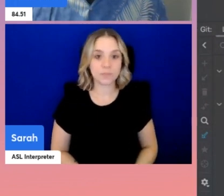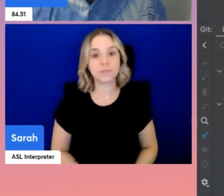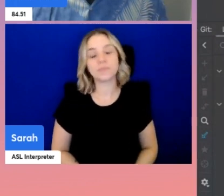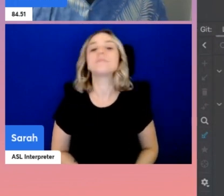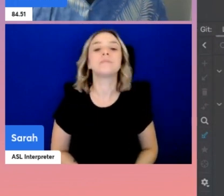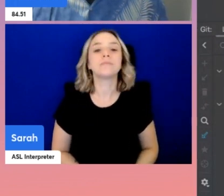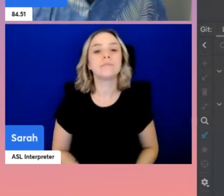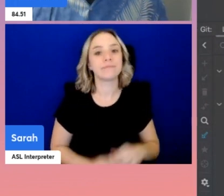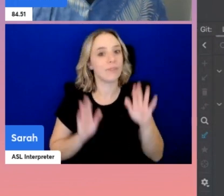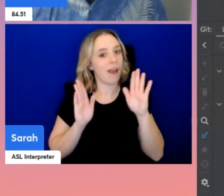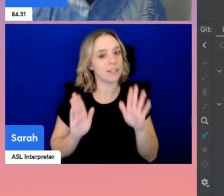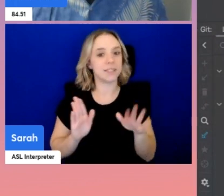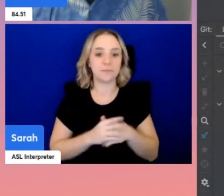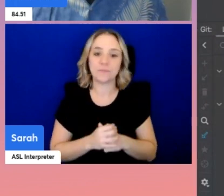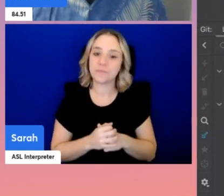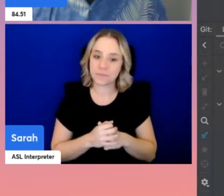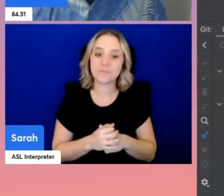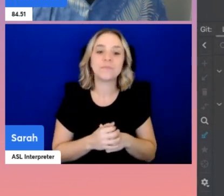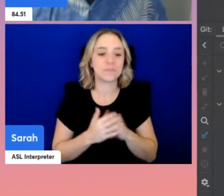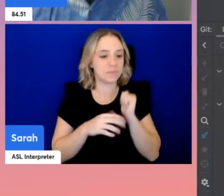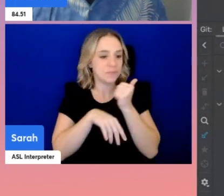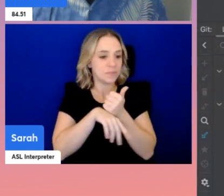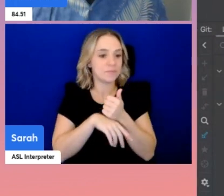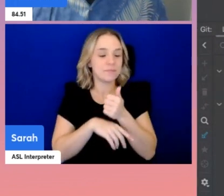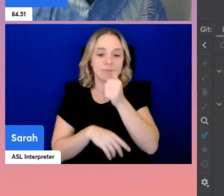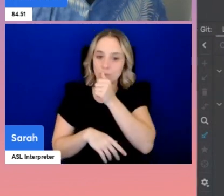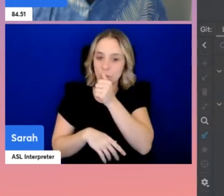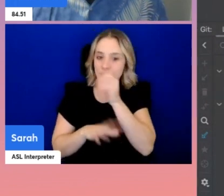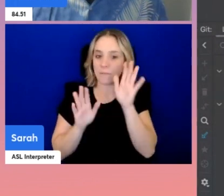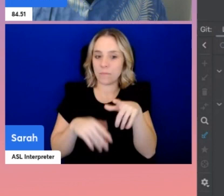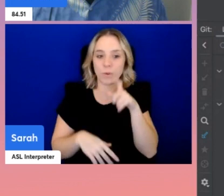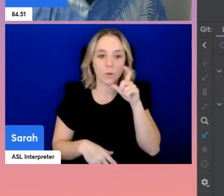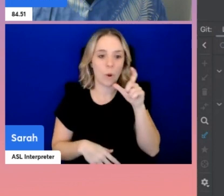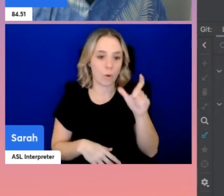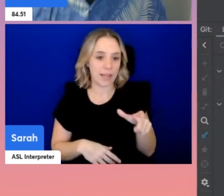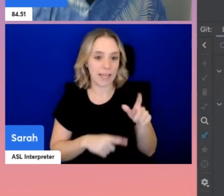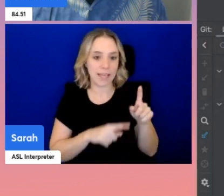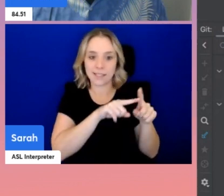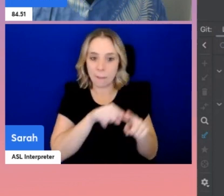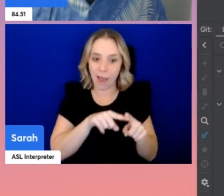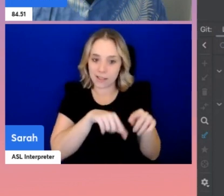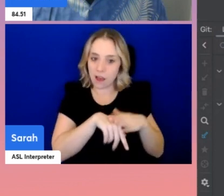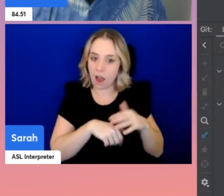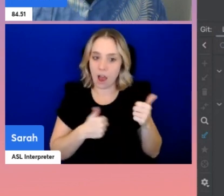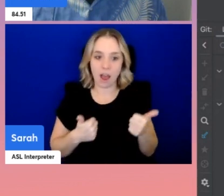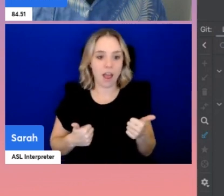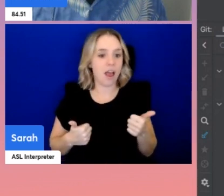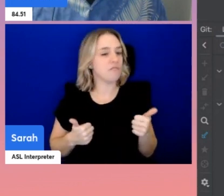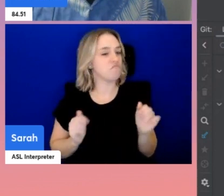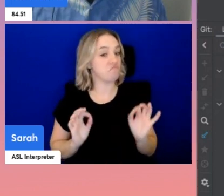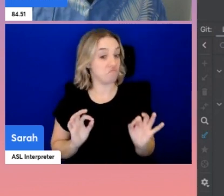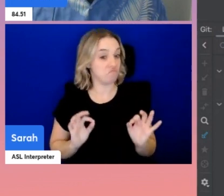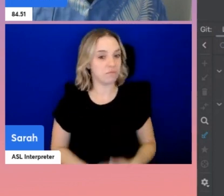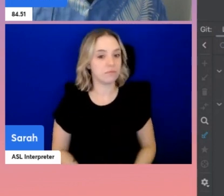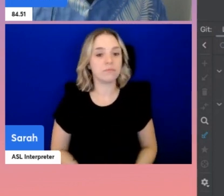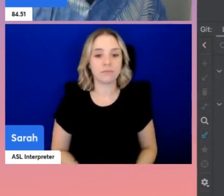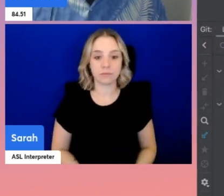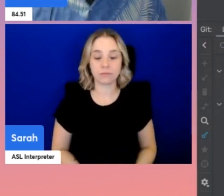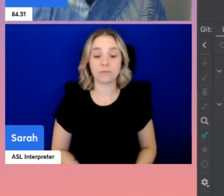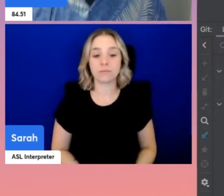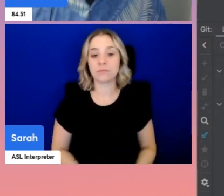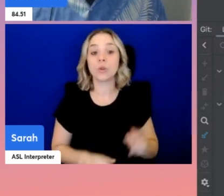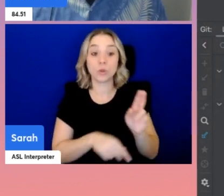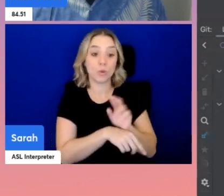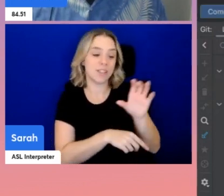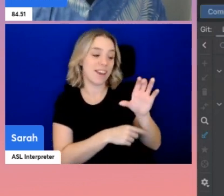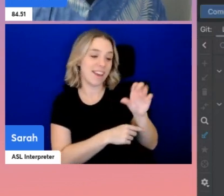And awesome. And we got it set up to private. We don't need a depends on. And there we go. So using commitIsIn, we